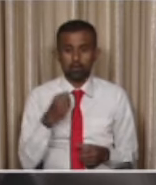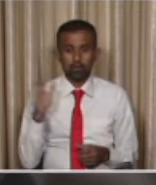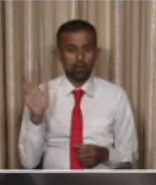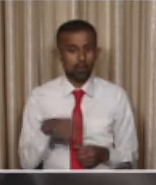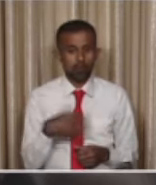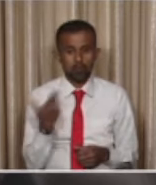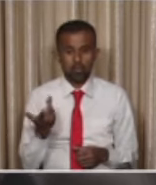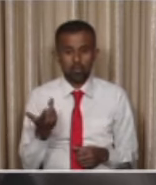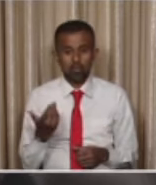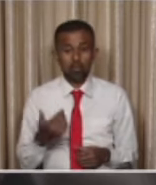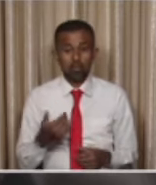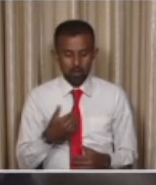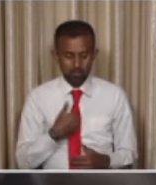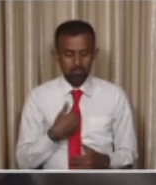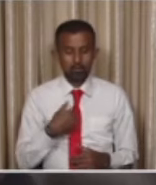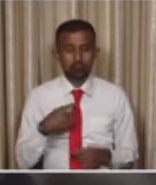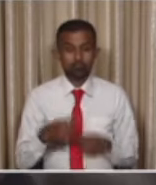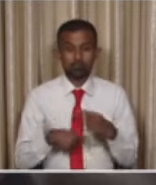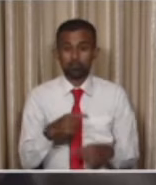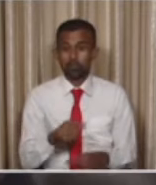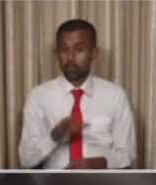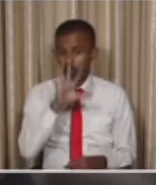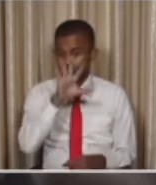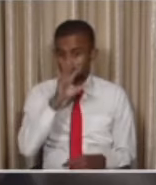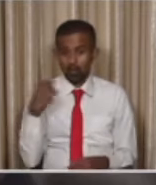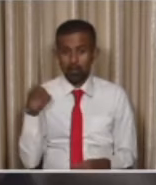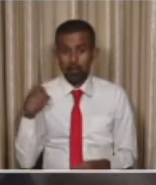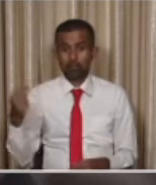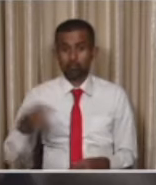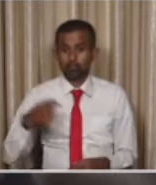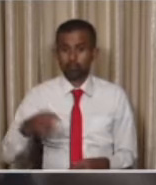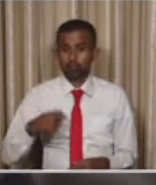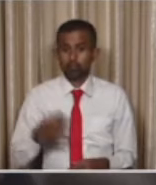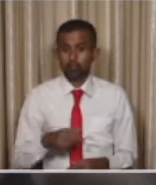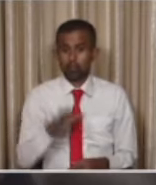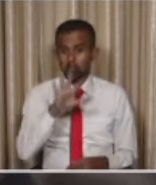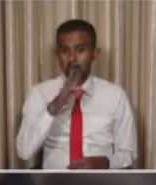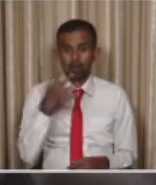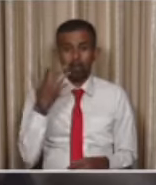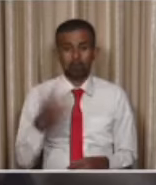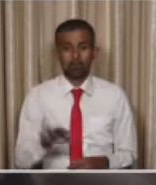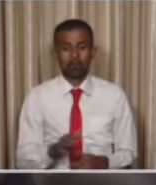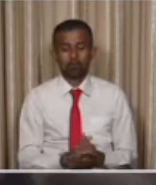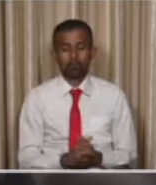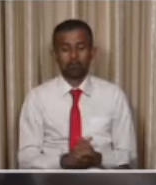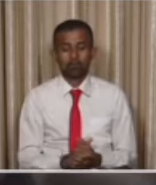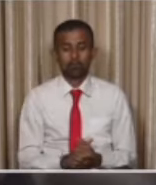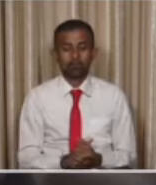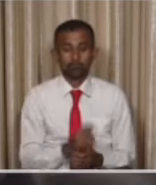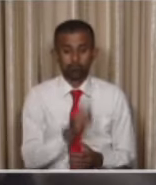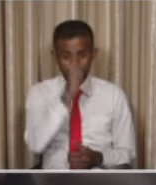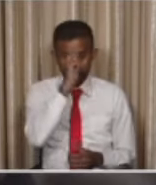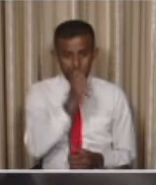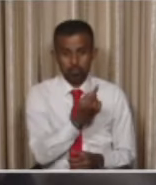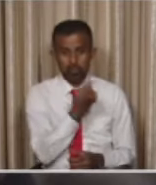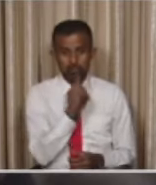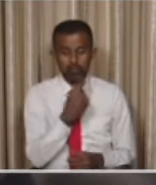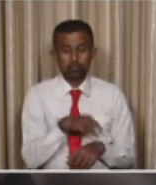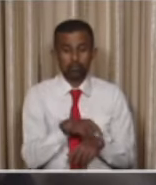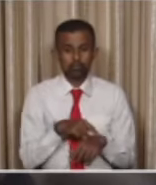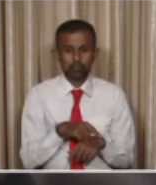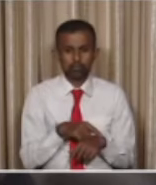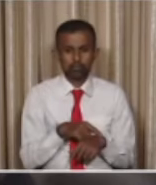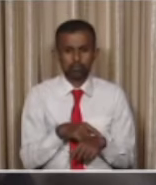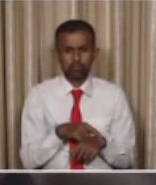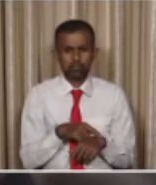would resolve the outstanding Tamil national question before the 75th Independence